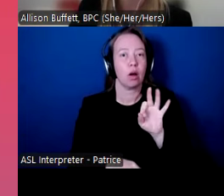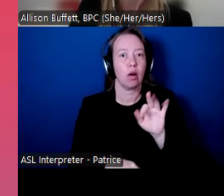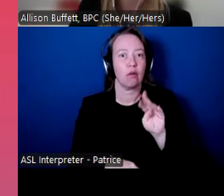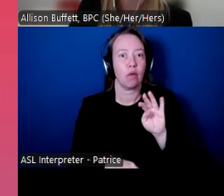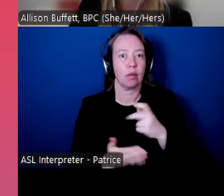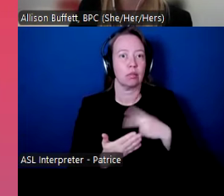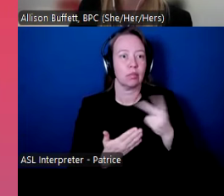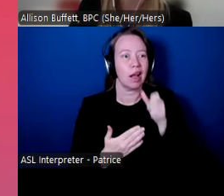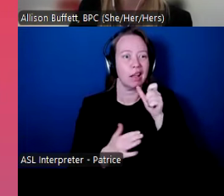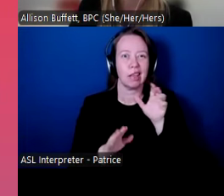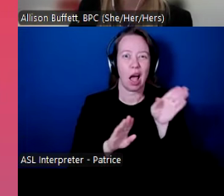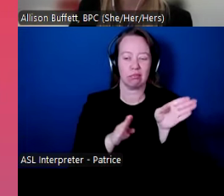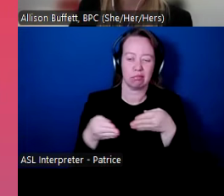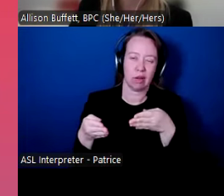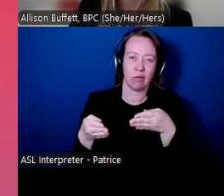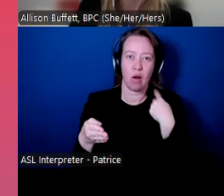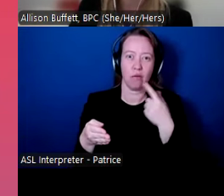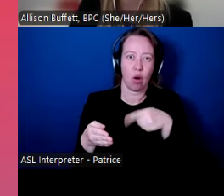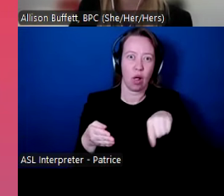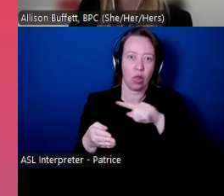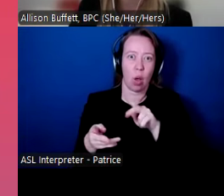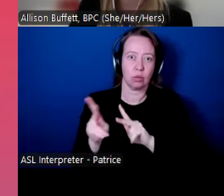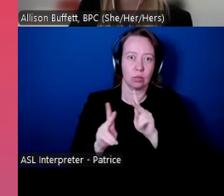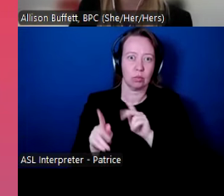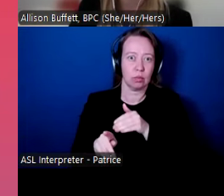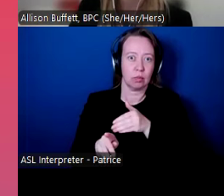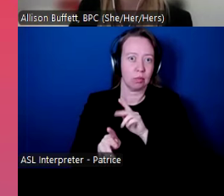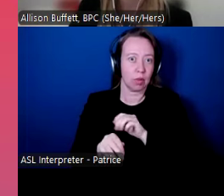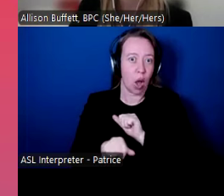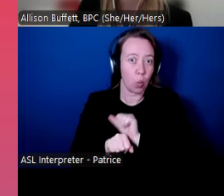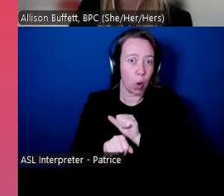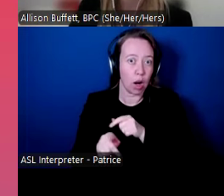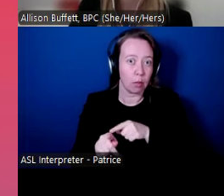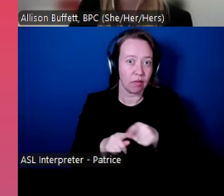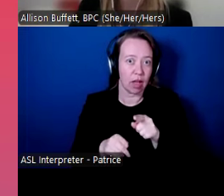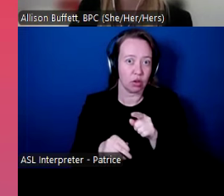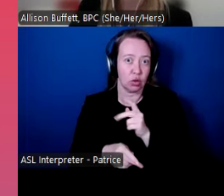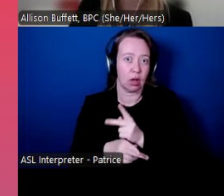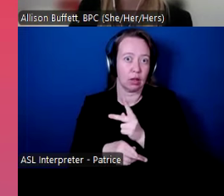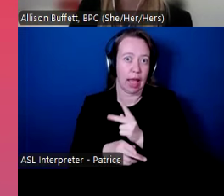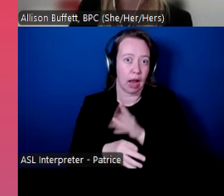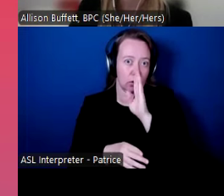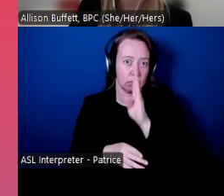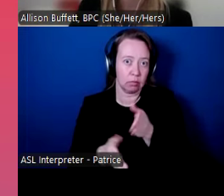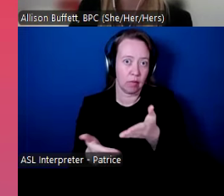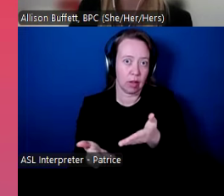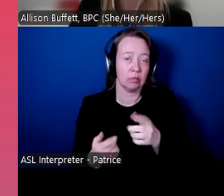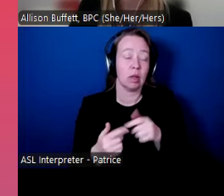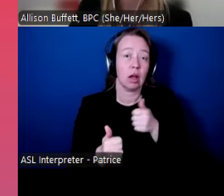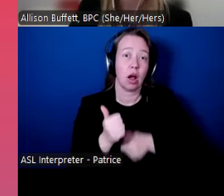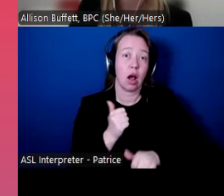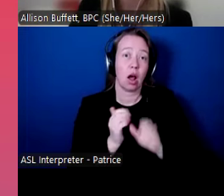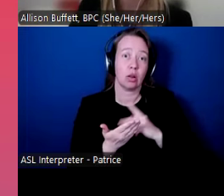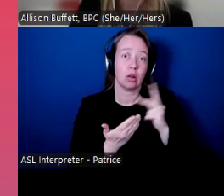care professions. These programs include the nation's apprenticeship program, as well as programs under the